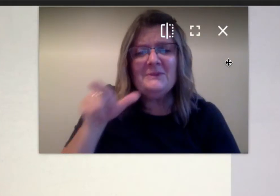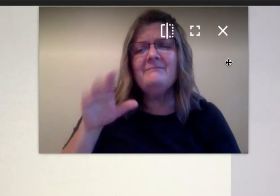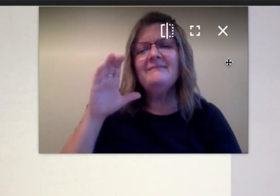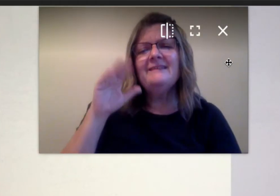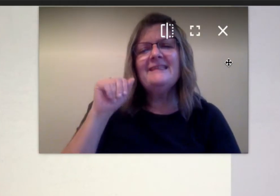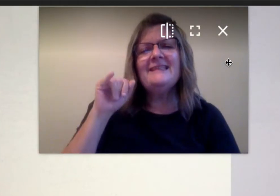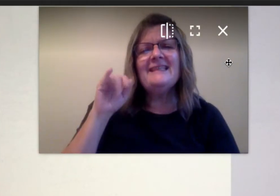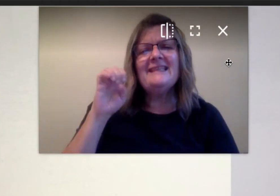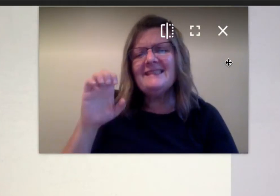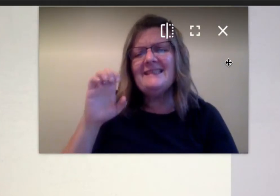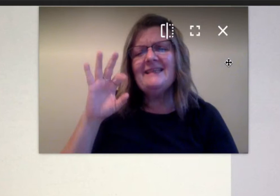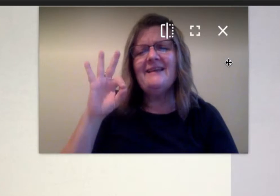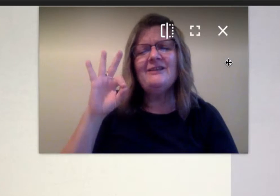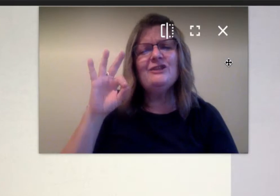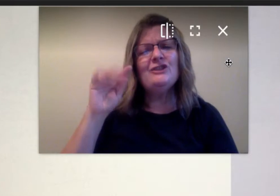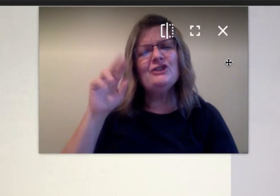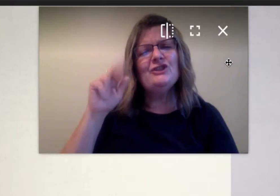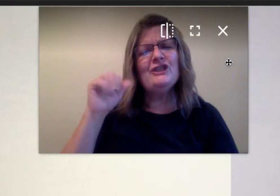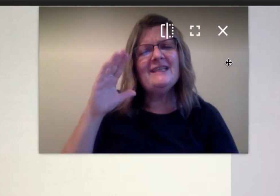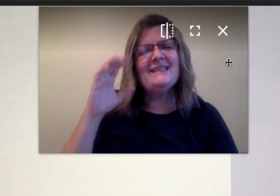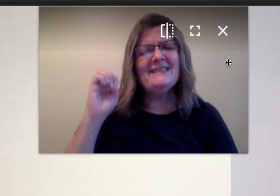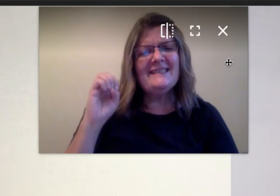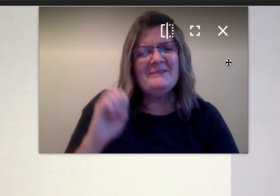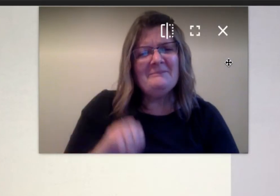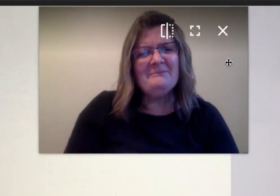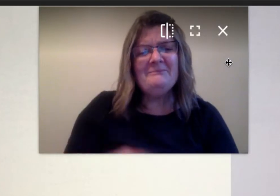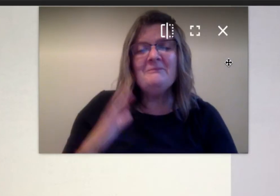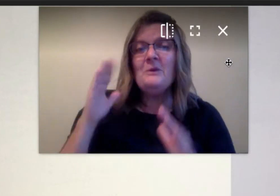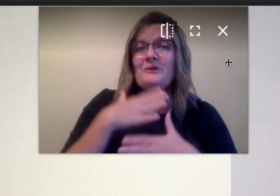Casey Trace.